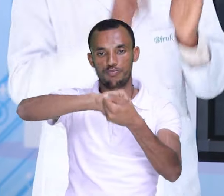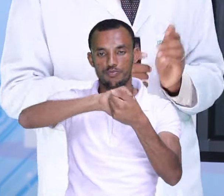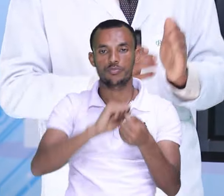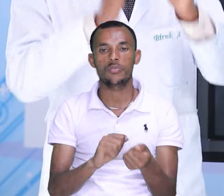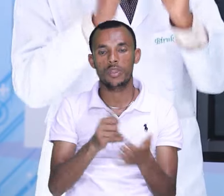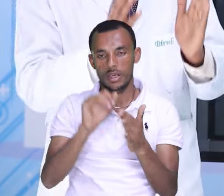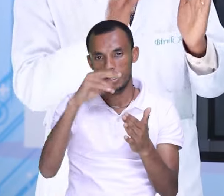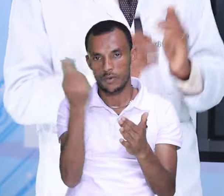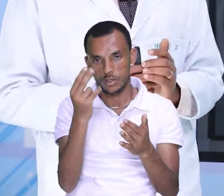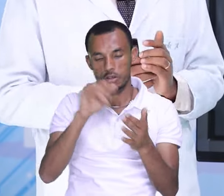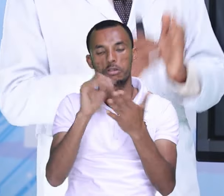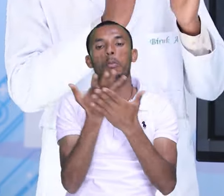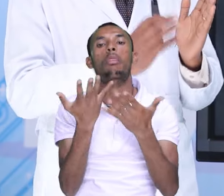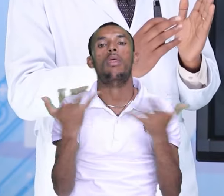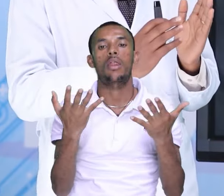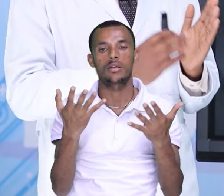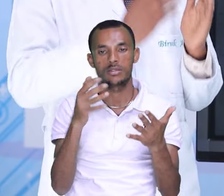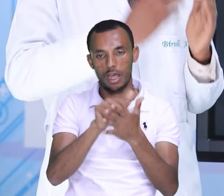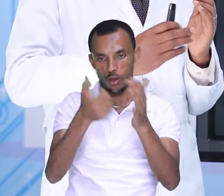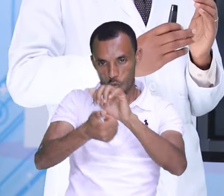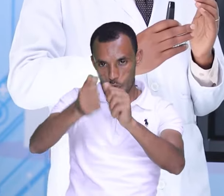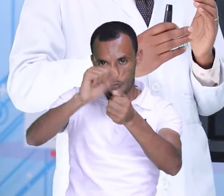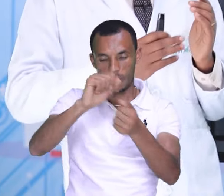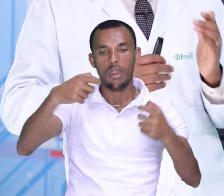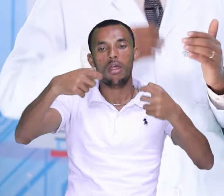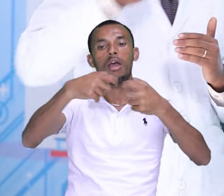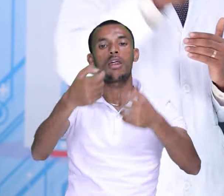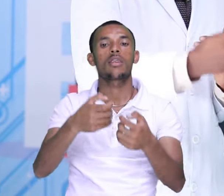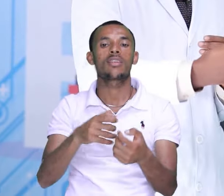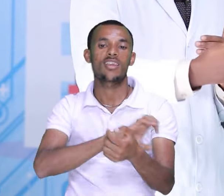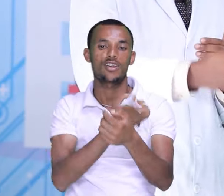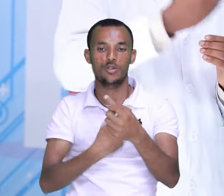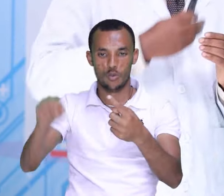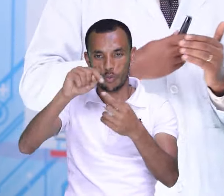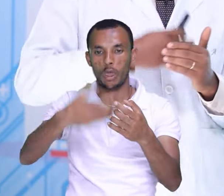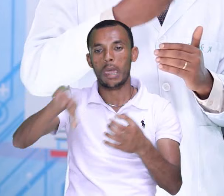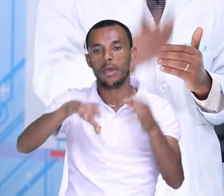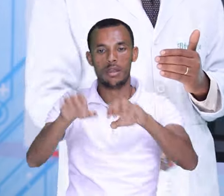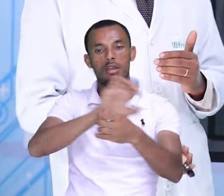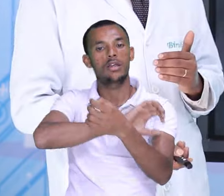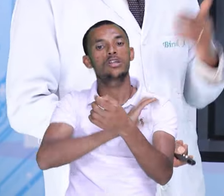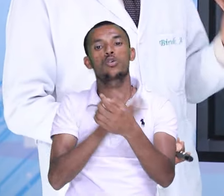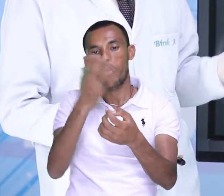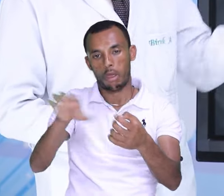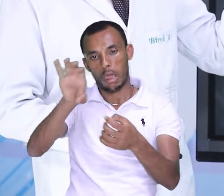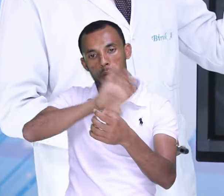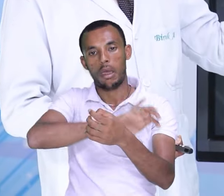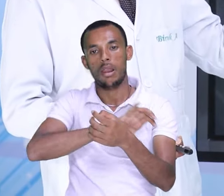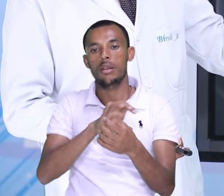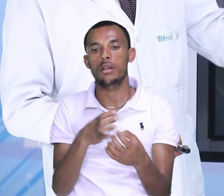a device. It is a material that converts what? Electrical energy to chemical energy or chemical energy into electrical energy.